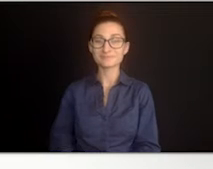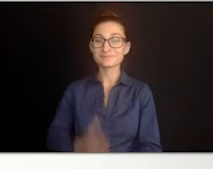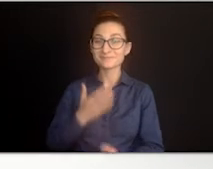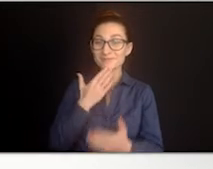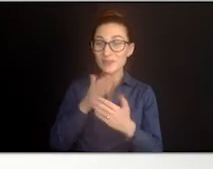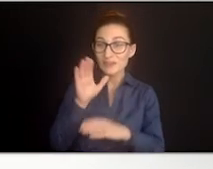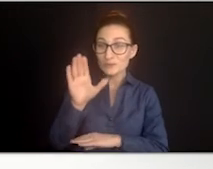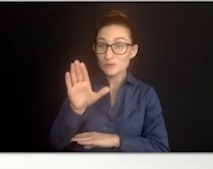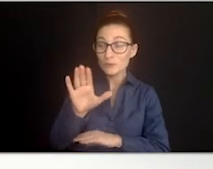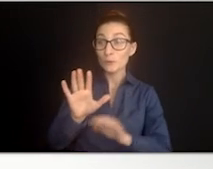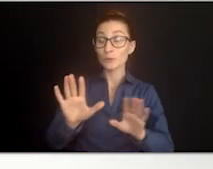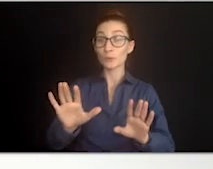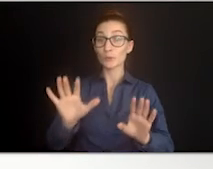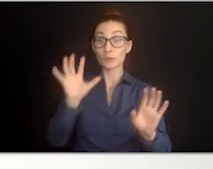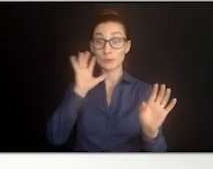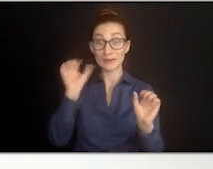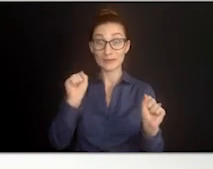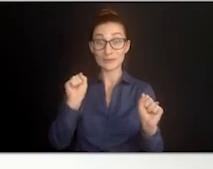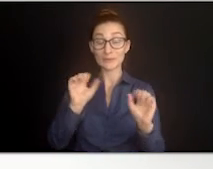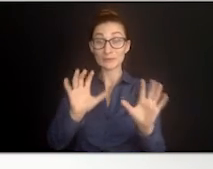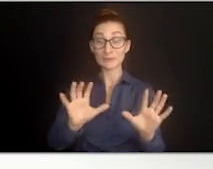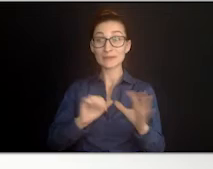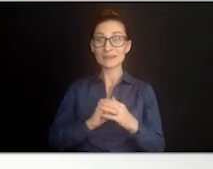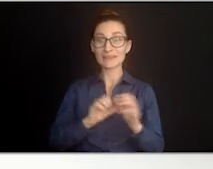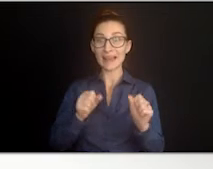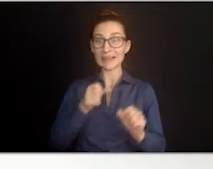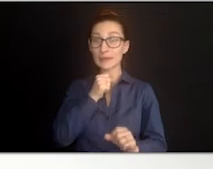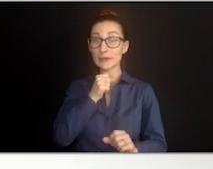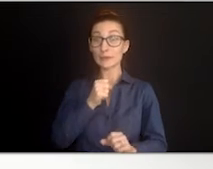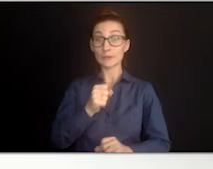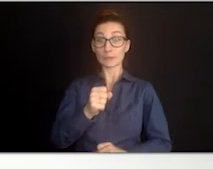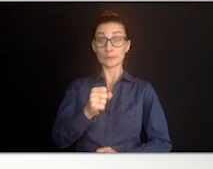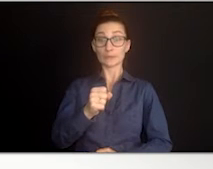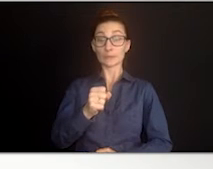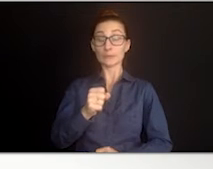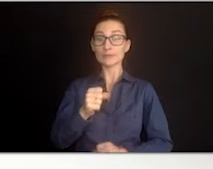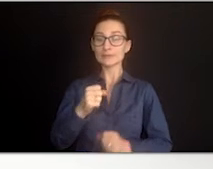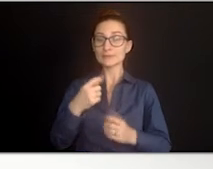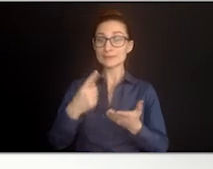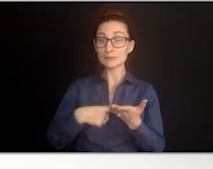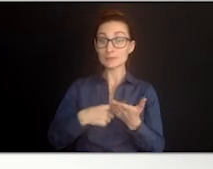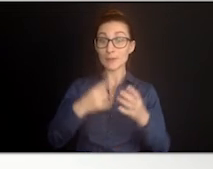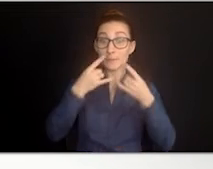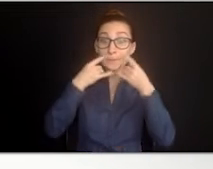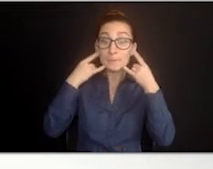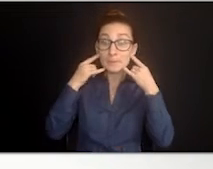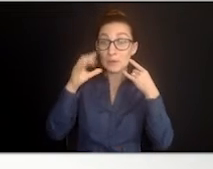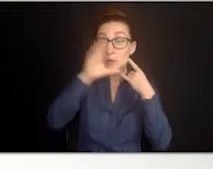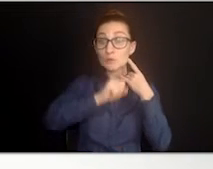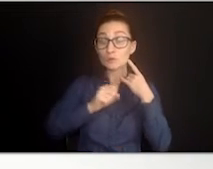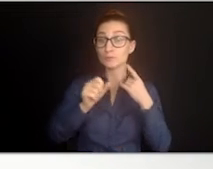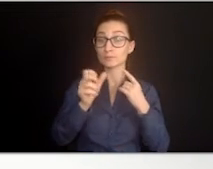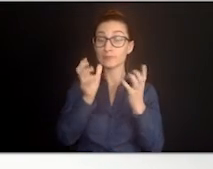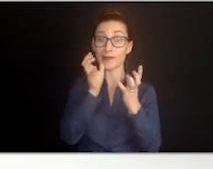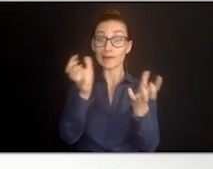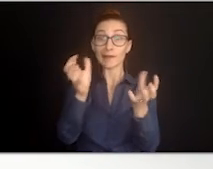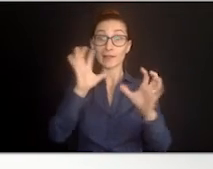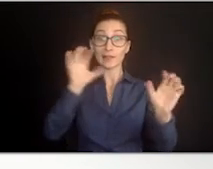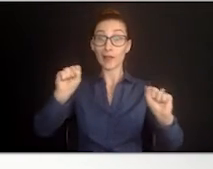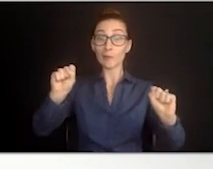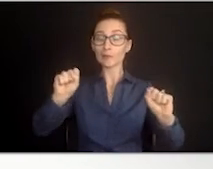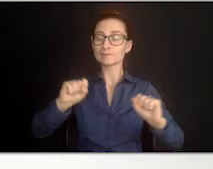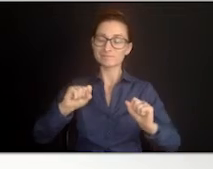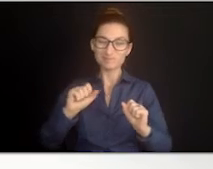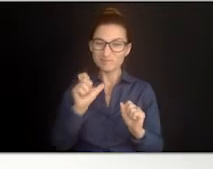Good afternoon. Ooh, good afternoon, everyone. I can hold this away. I think with this mask, I have to talk so loud, right? So I don't have